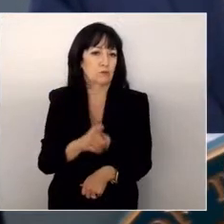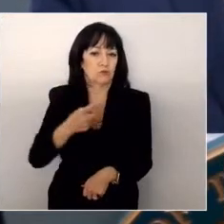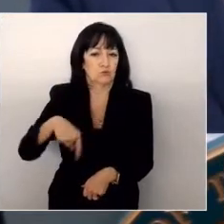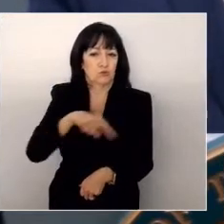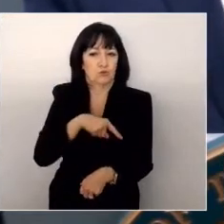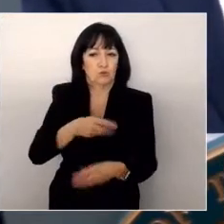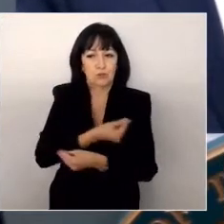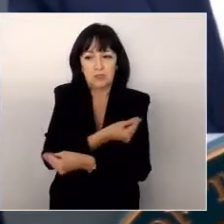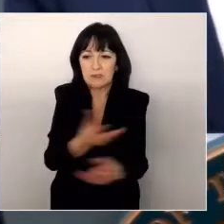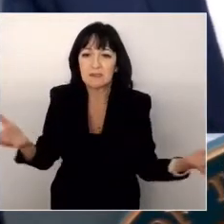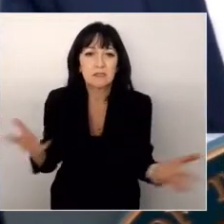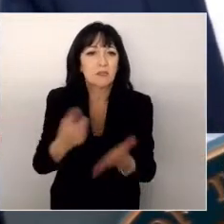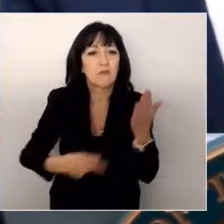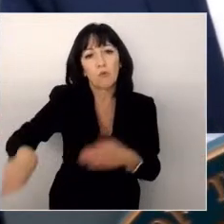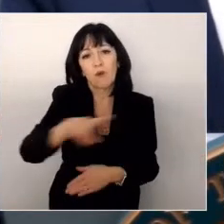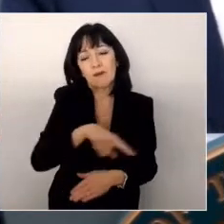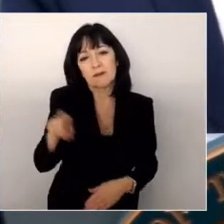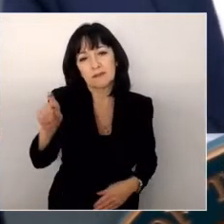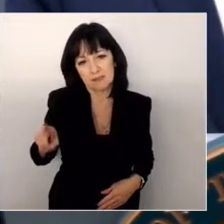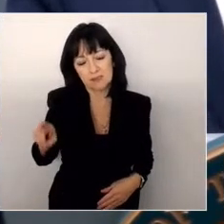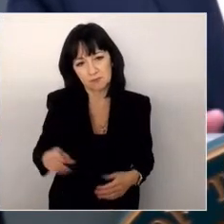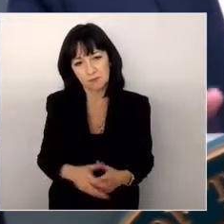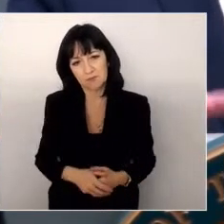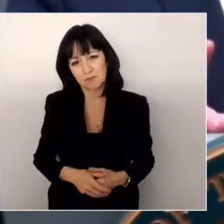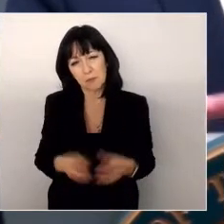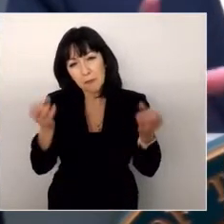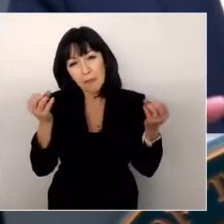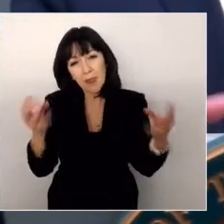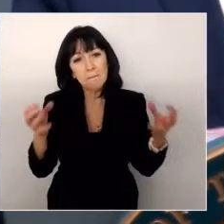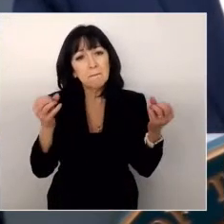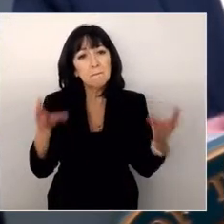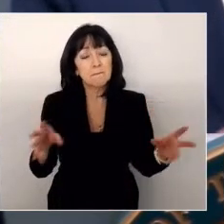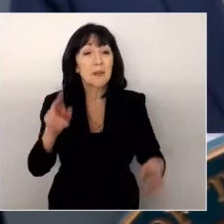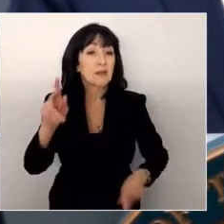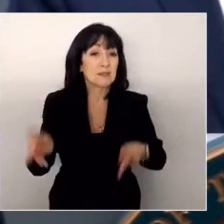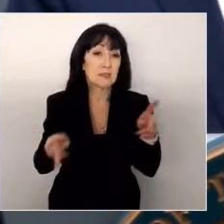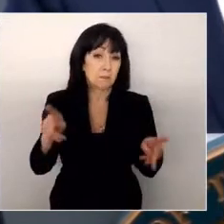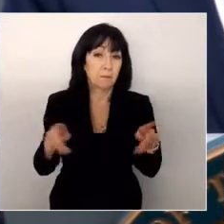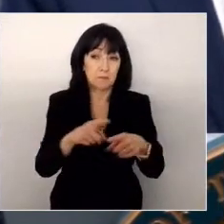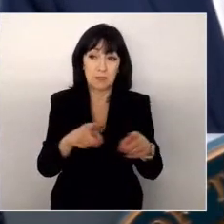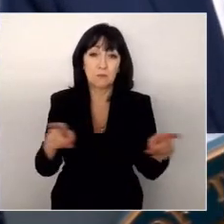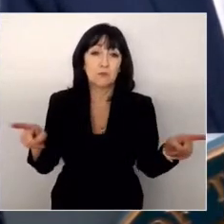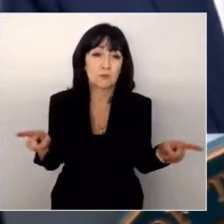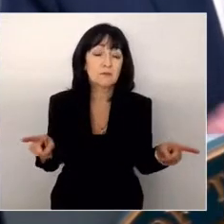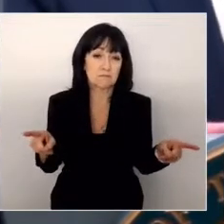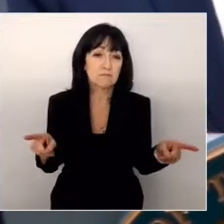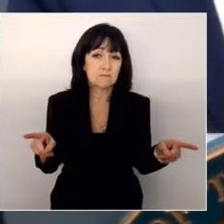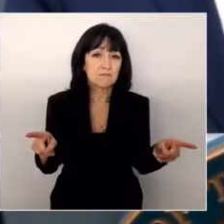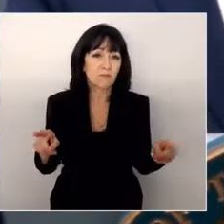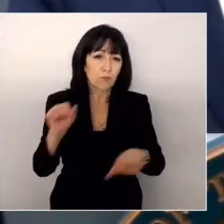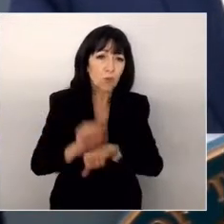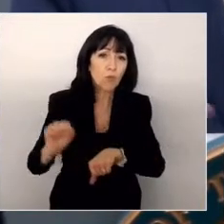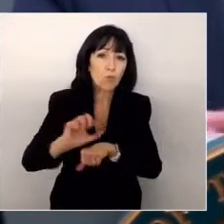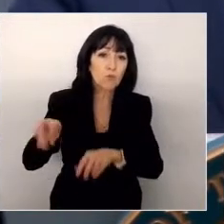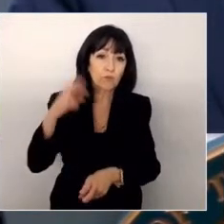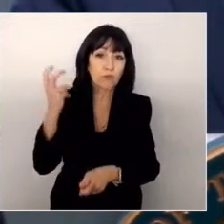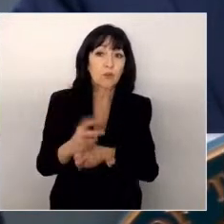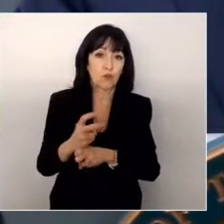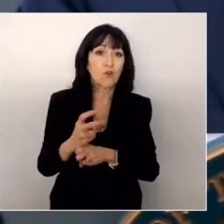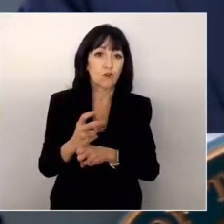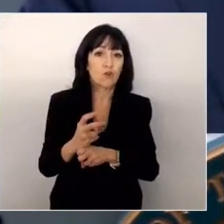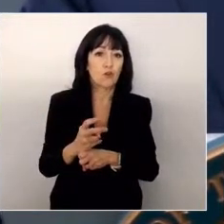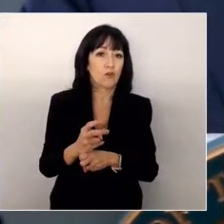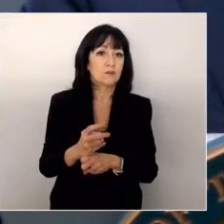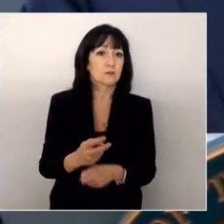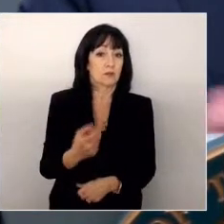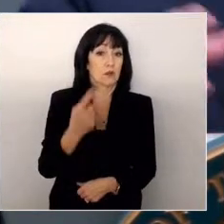Because of the efforts of so many, we were one of only 20 states to meet President Biden's goal, 70% of adults vaccinated by the